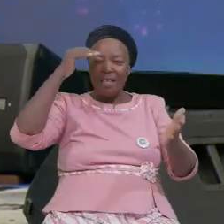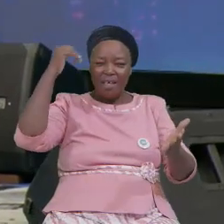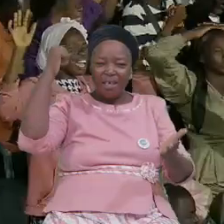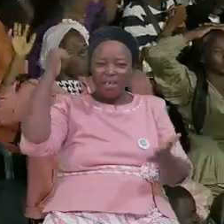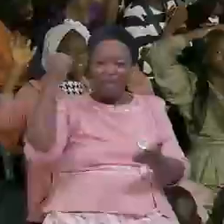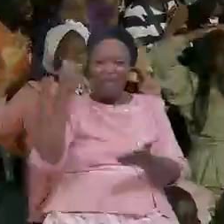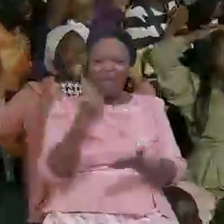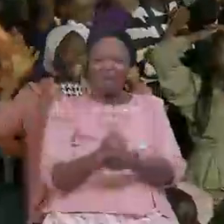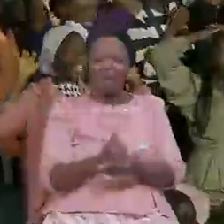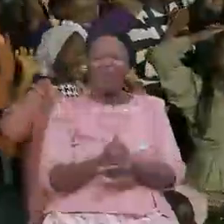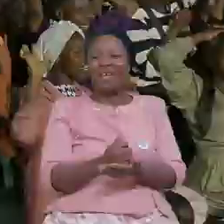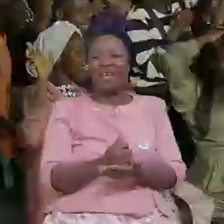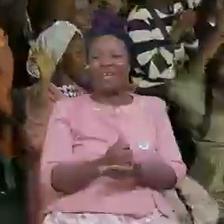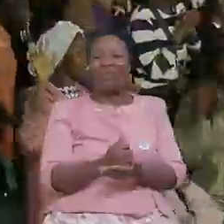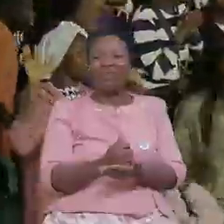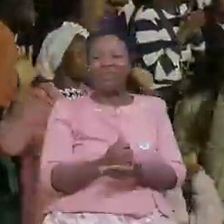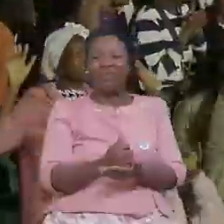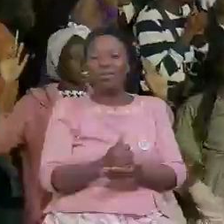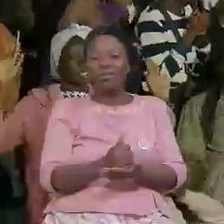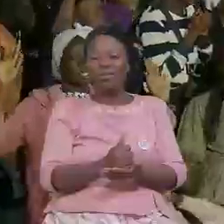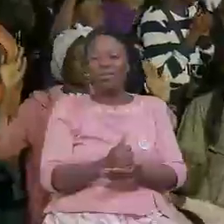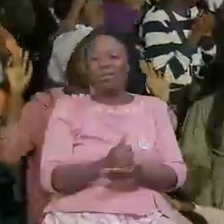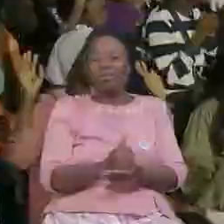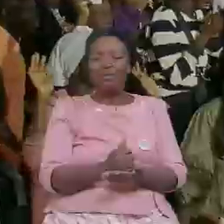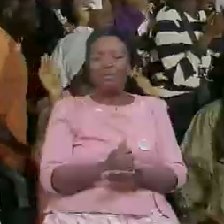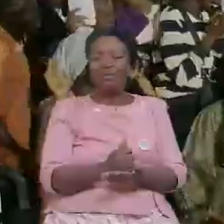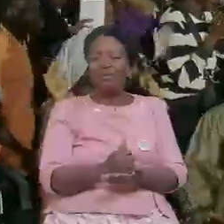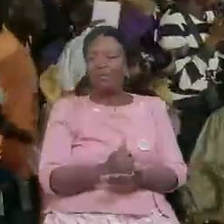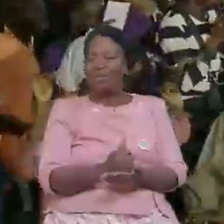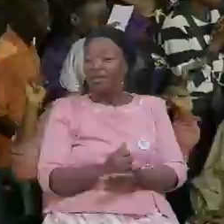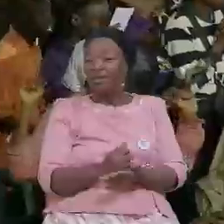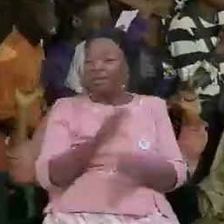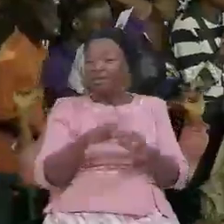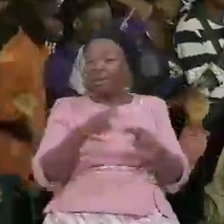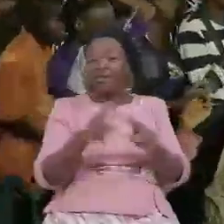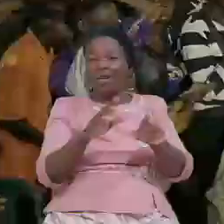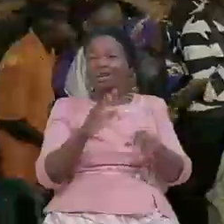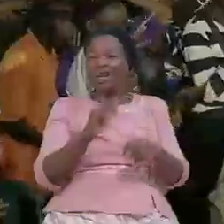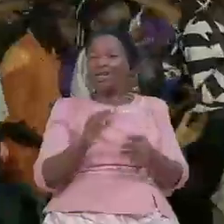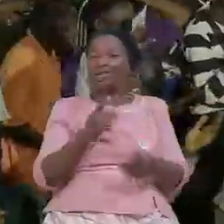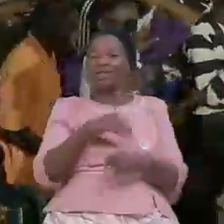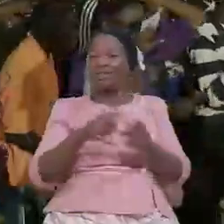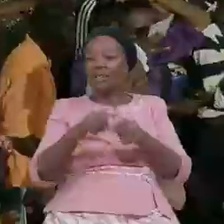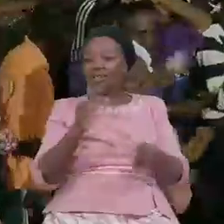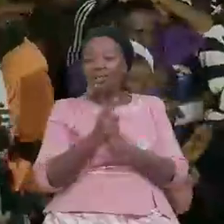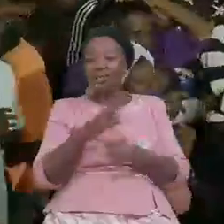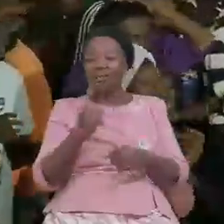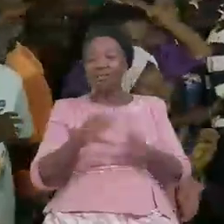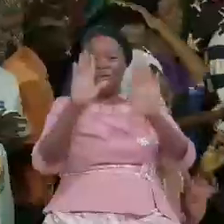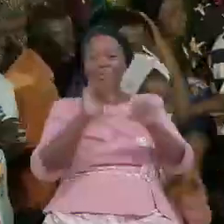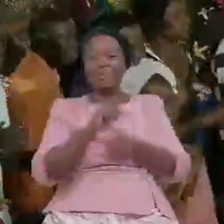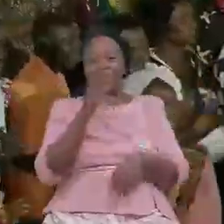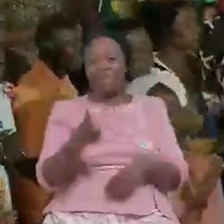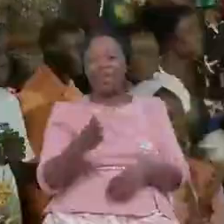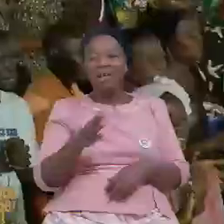Amen. Don't waste time, don't waste time. Check up, the miracle is there. Don't waste time, don't waste time. Open those